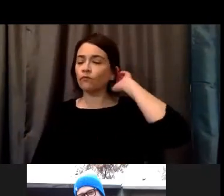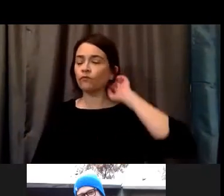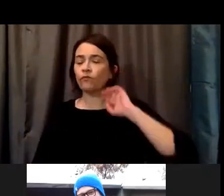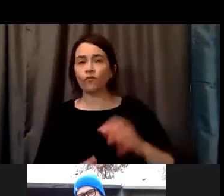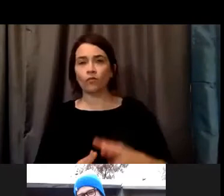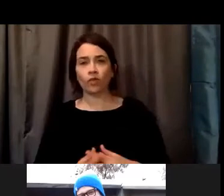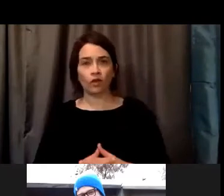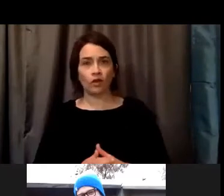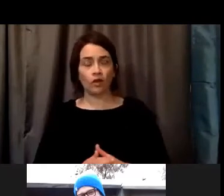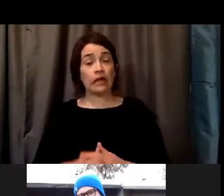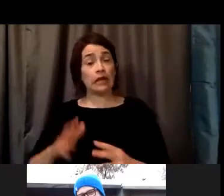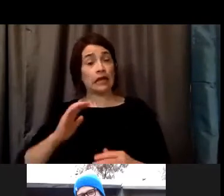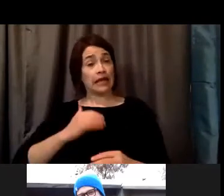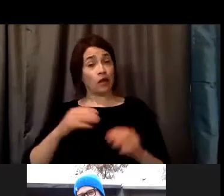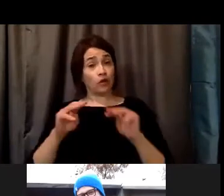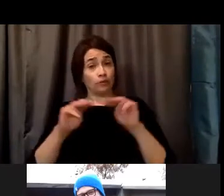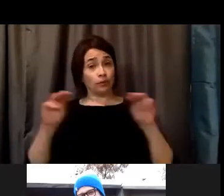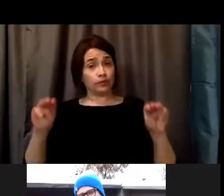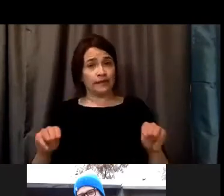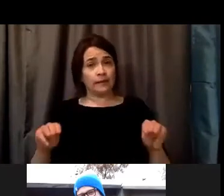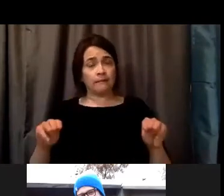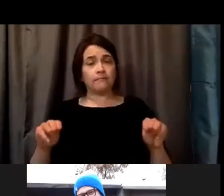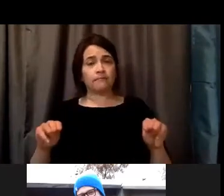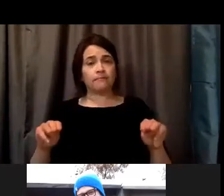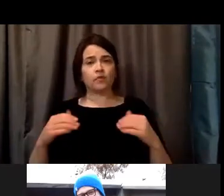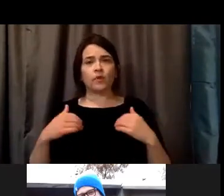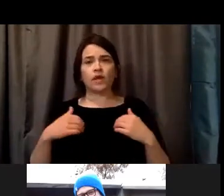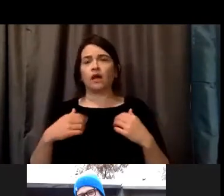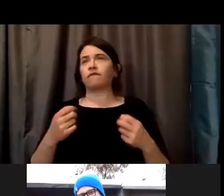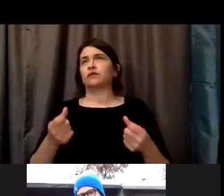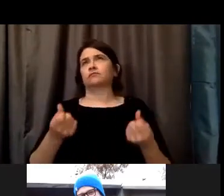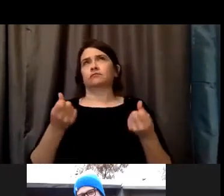at our museum we have hundreds of books